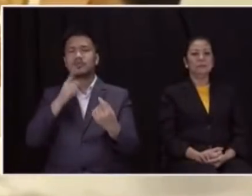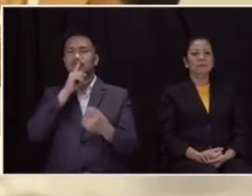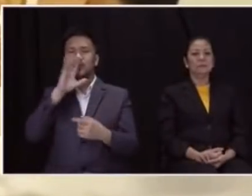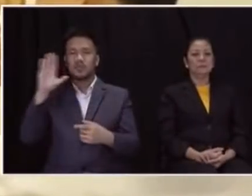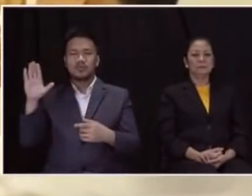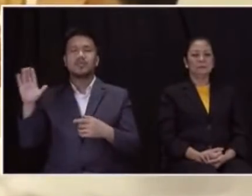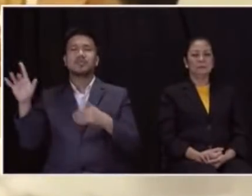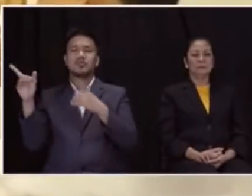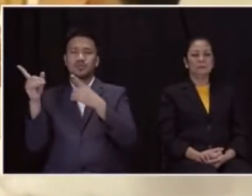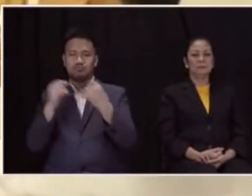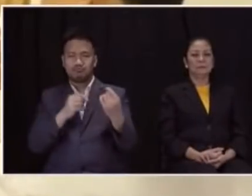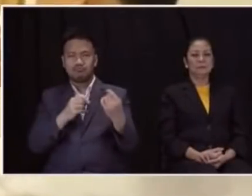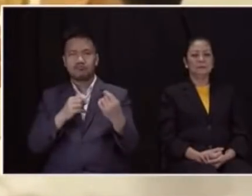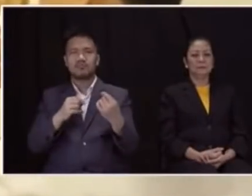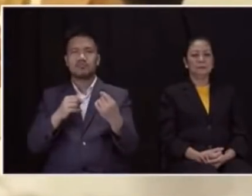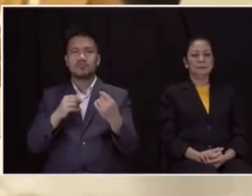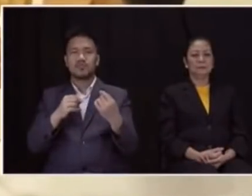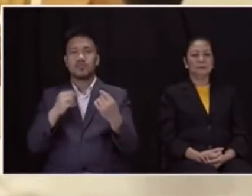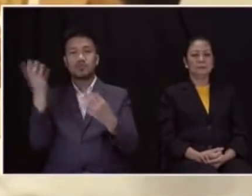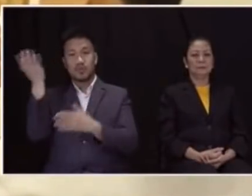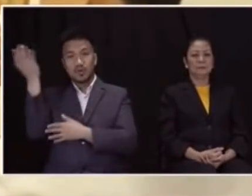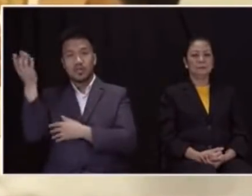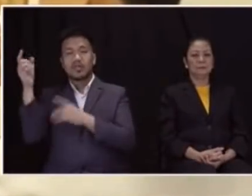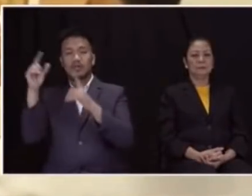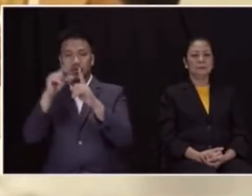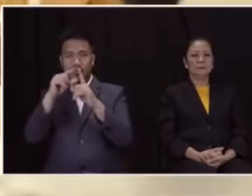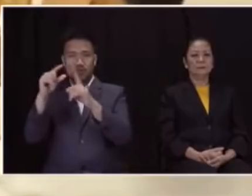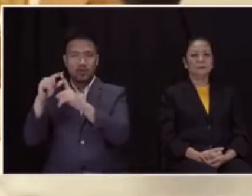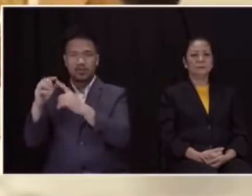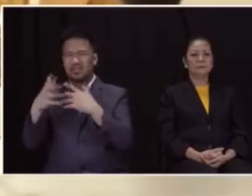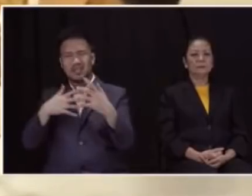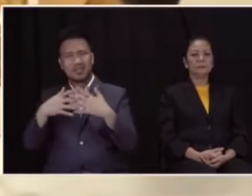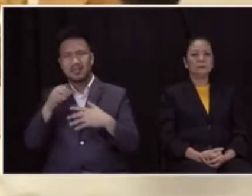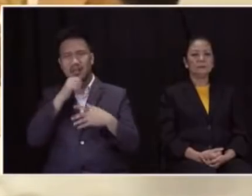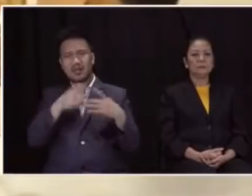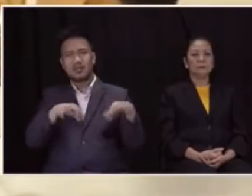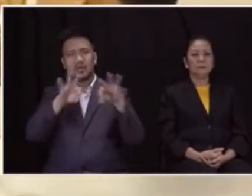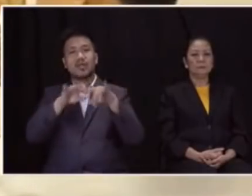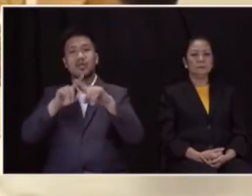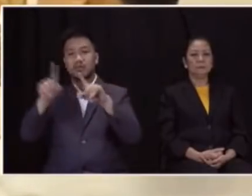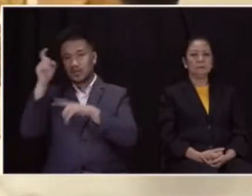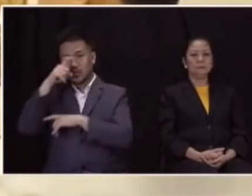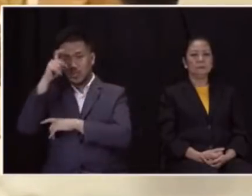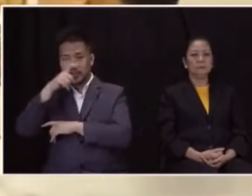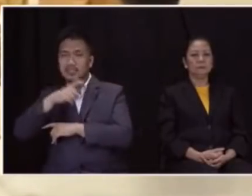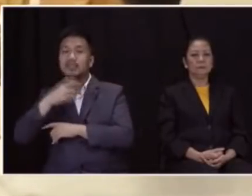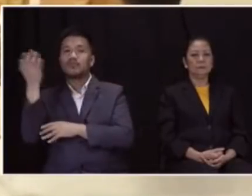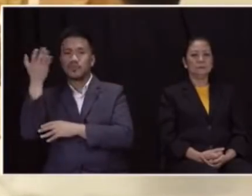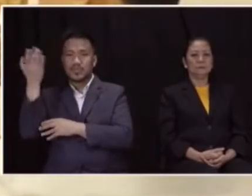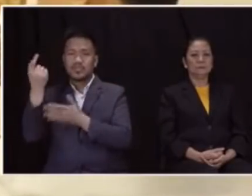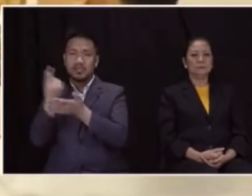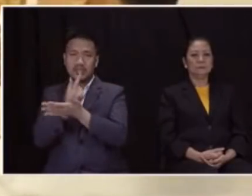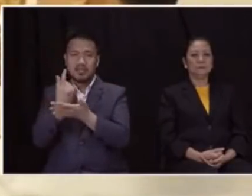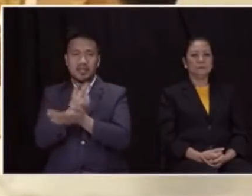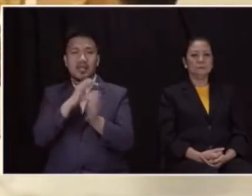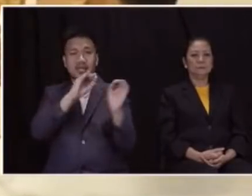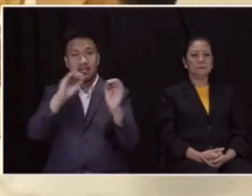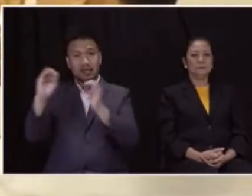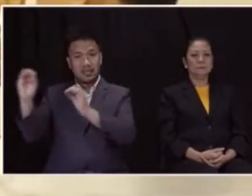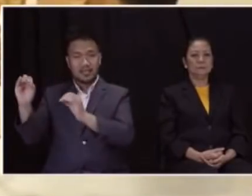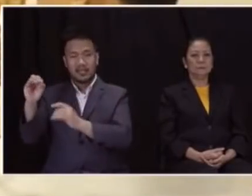exercise the ministry of the word worthily and wisely, preaching the gospel and teaching